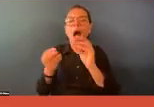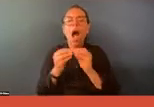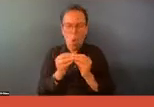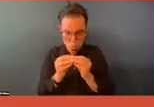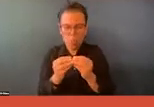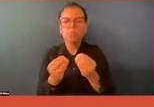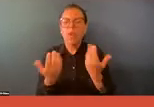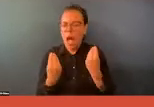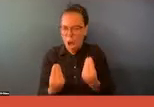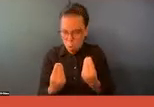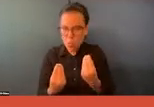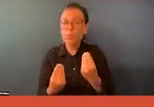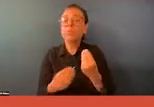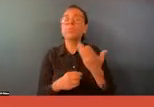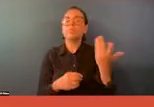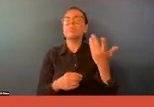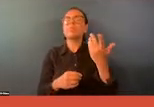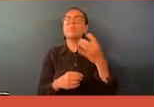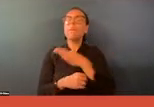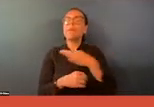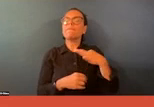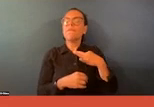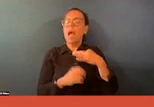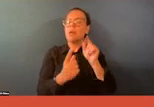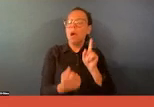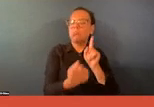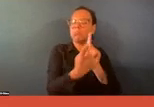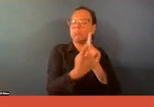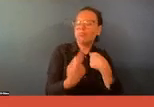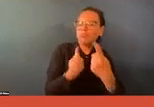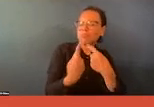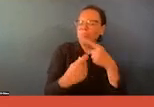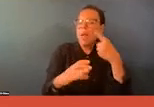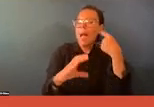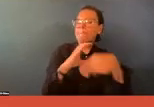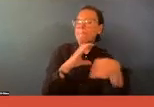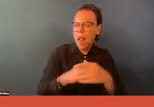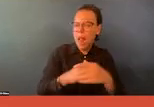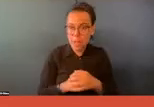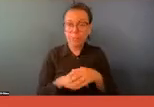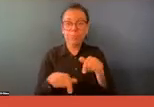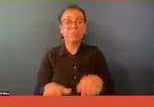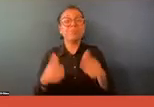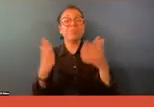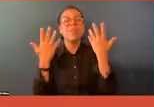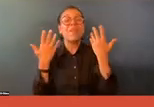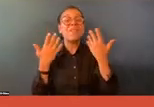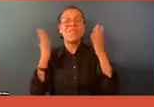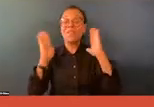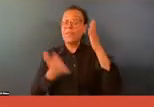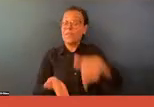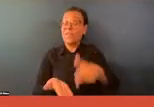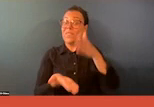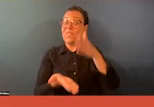contact information and we can continue our conversation via email. At the end, we will